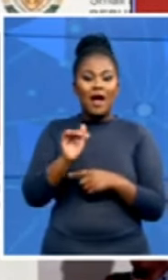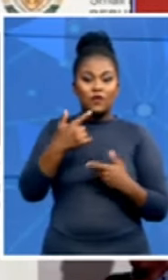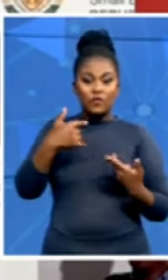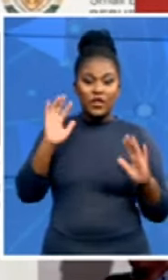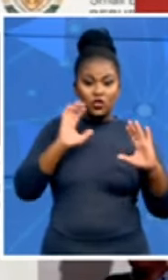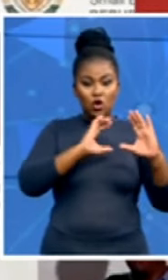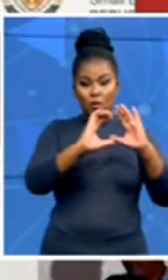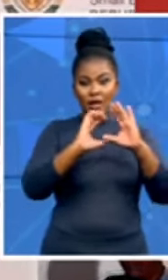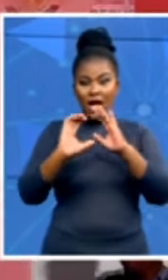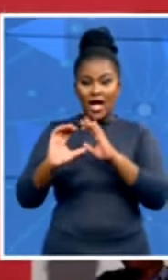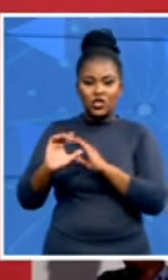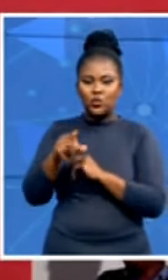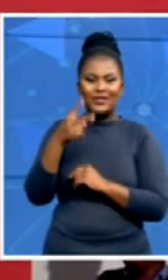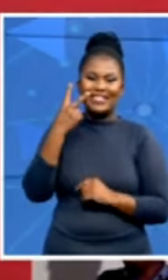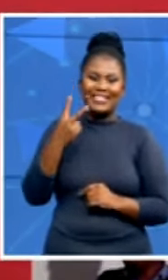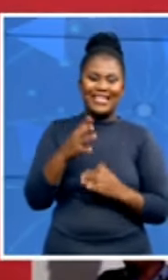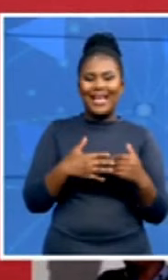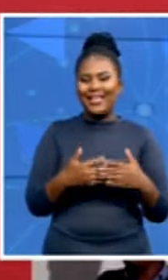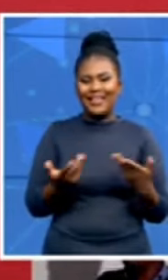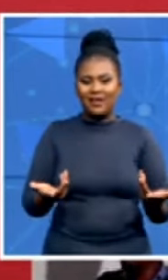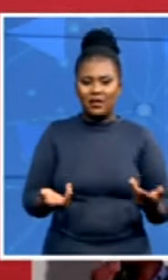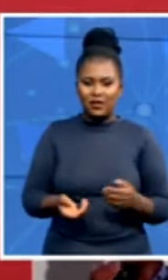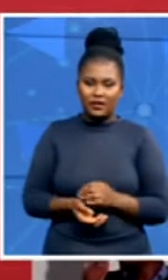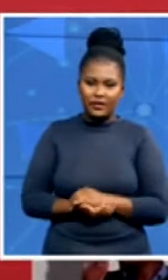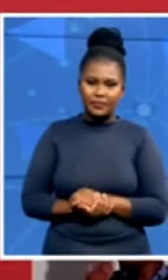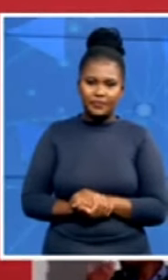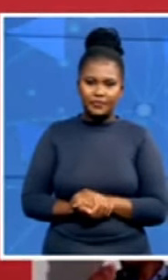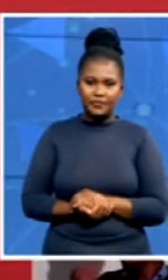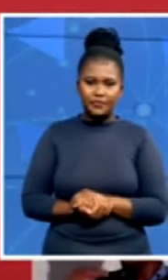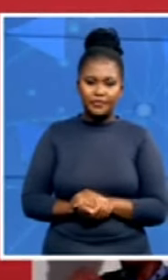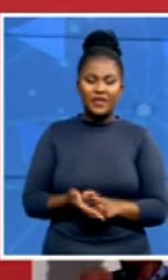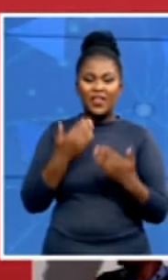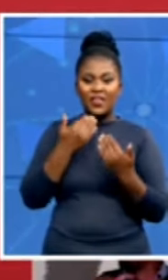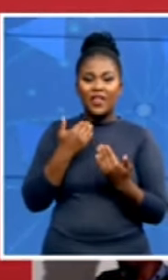those. Thank you, Minister. I'll move on to your current portfolio.